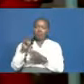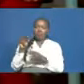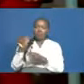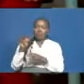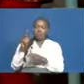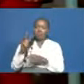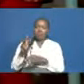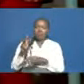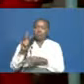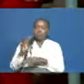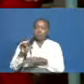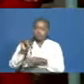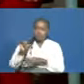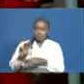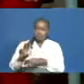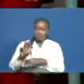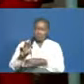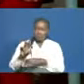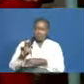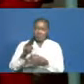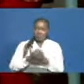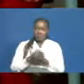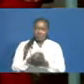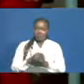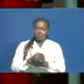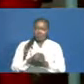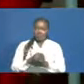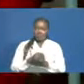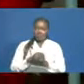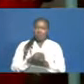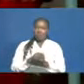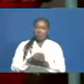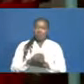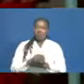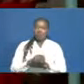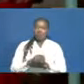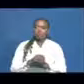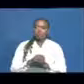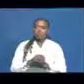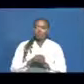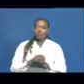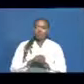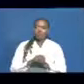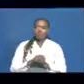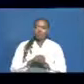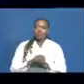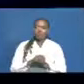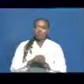Reporting for KBC from Donholm in Nairobi County, I'm Nisi Emmanuel.